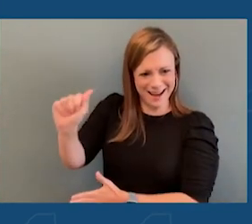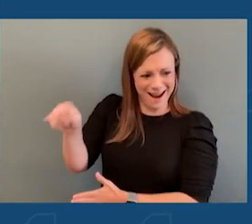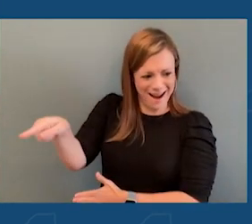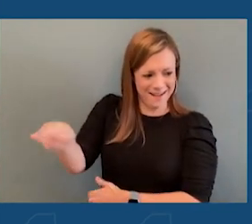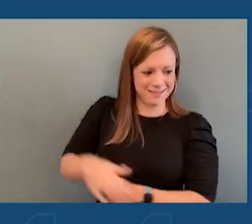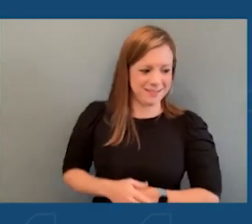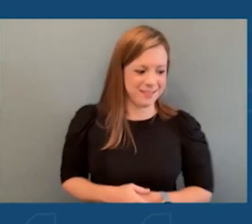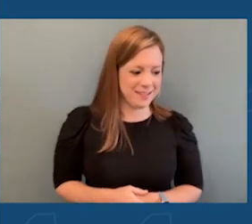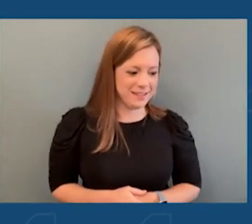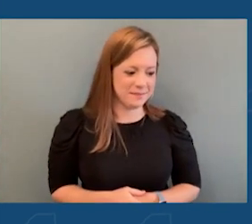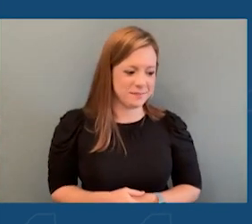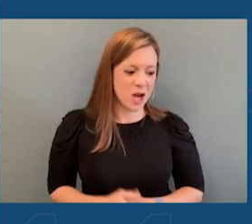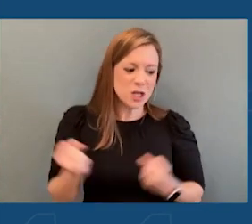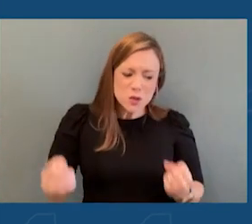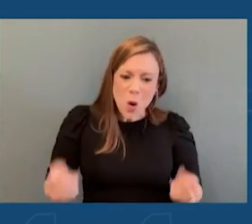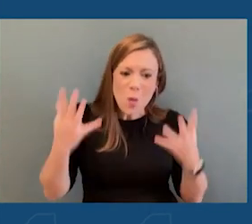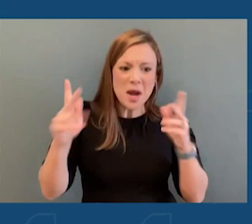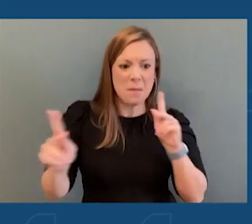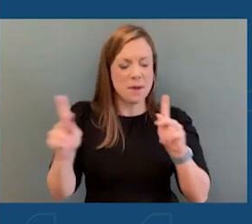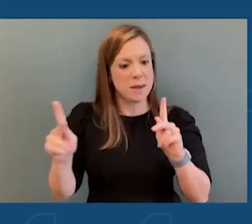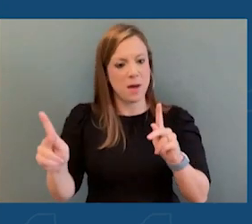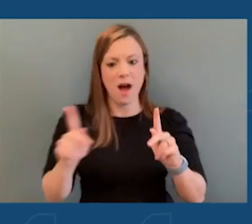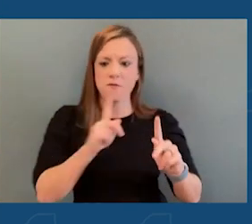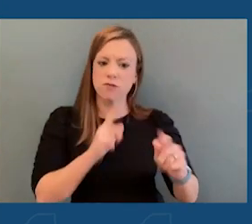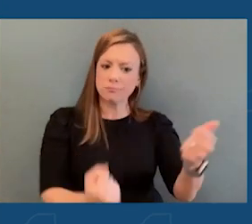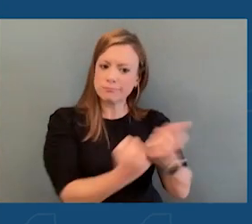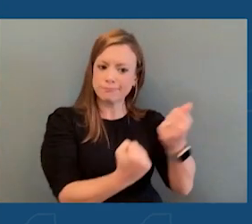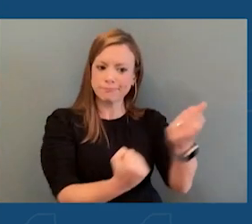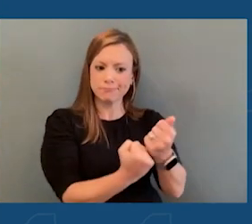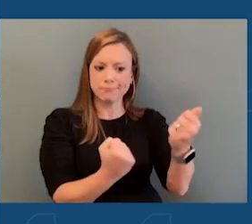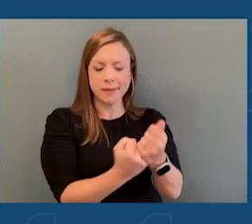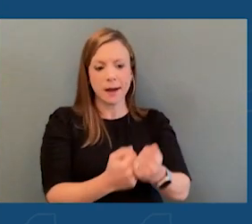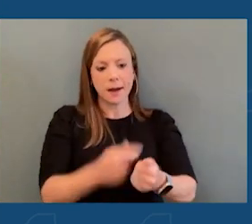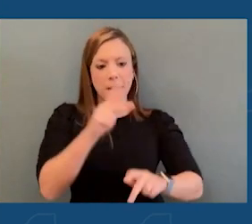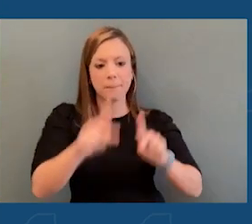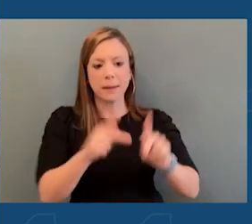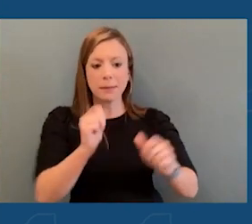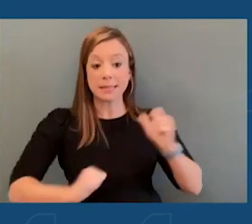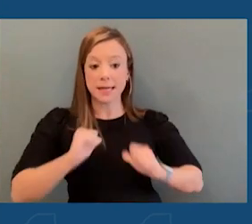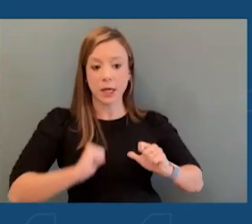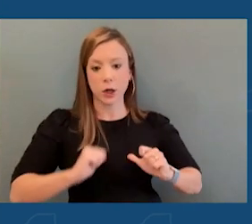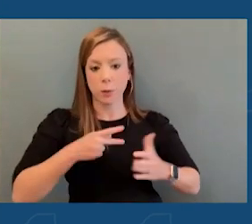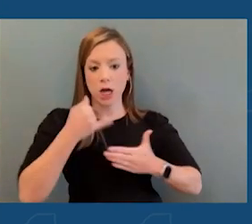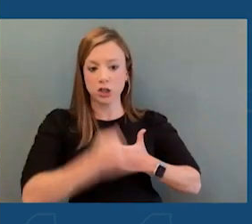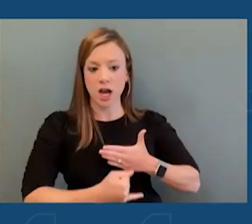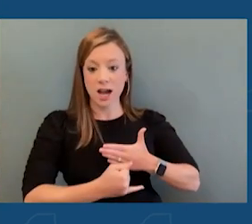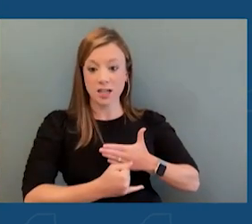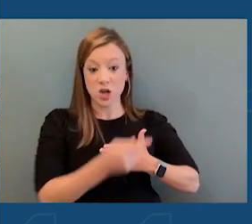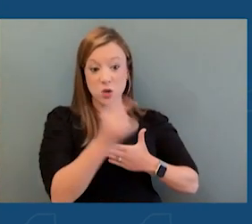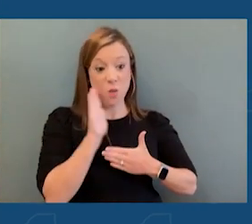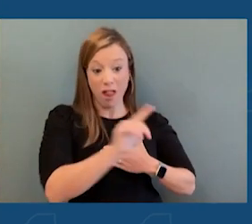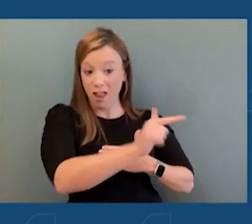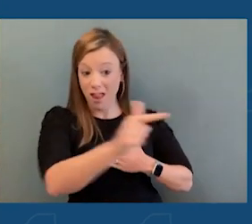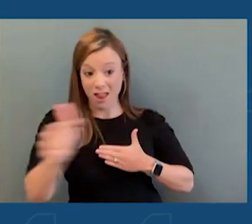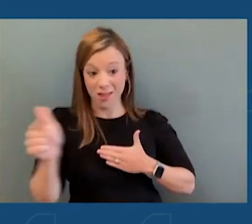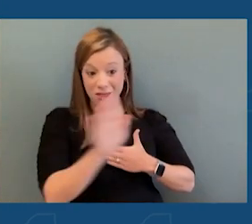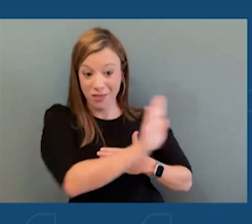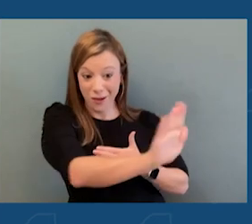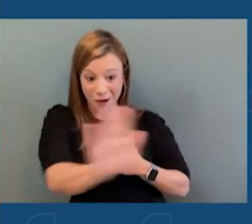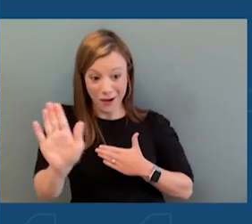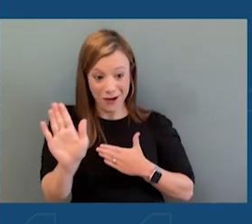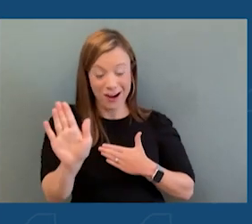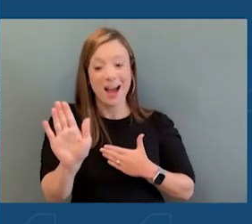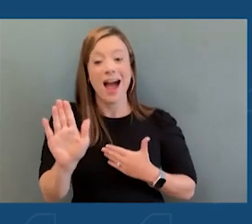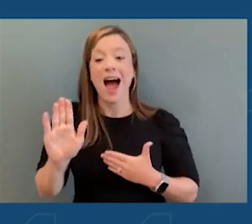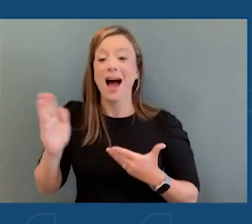So many people have championed the People's Theater, many of who you will hear today. And now it is my great honor to welcome